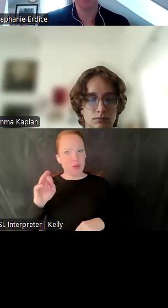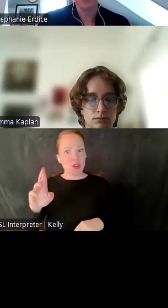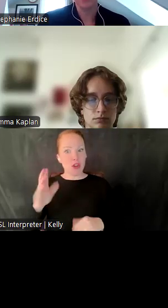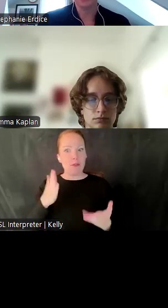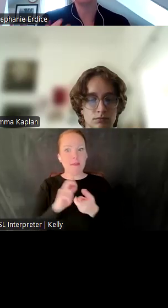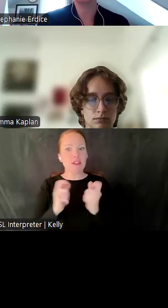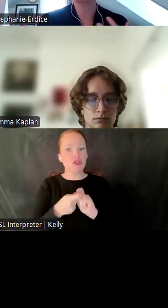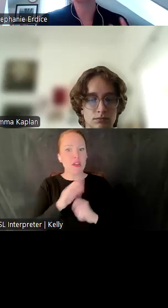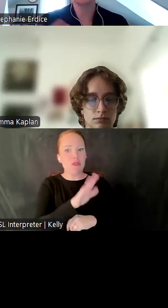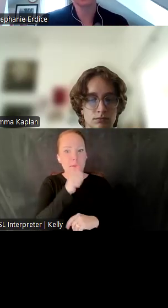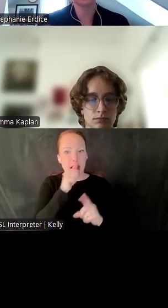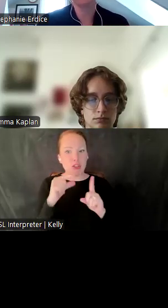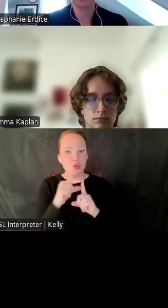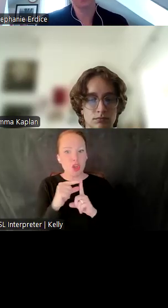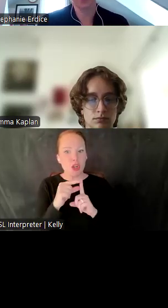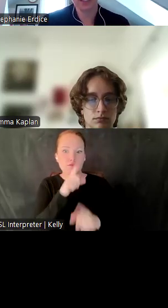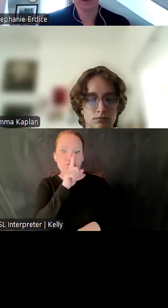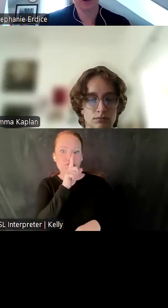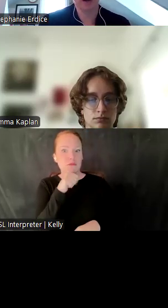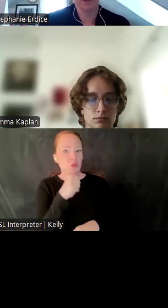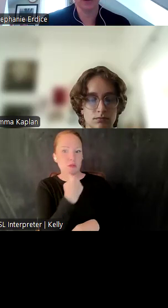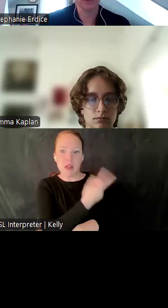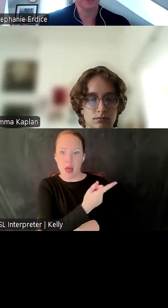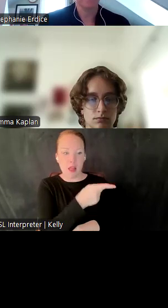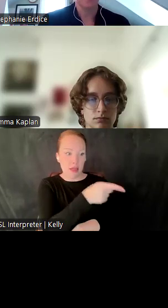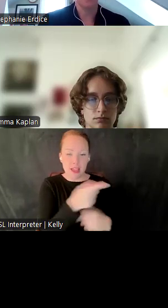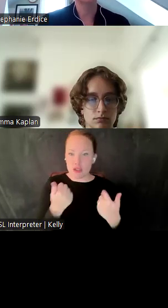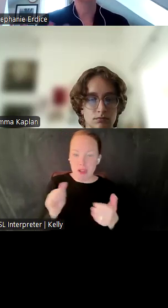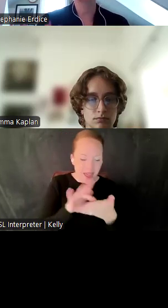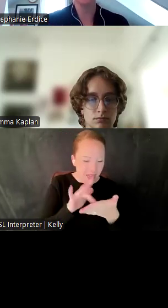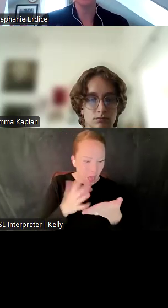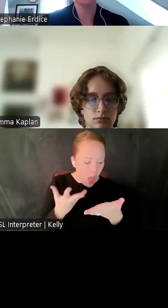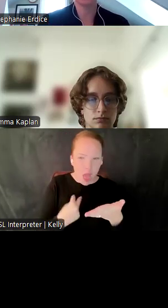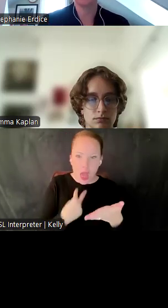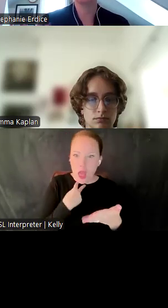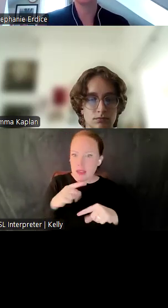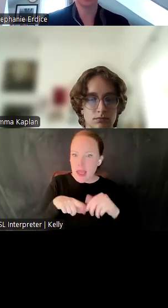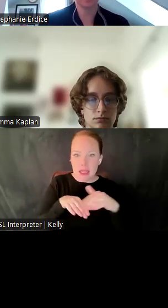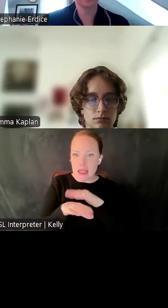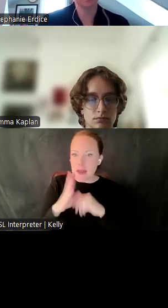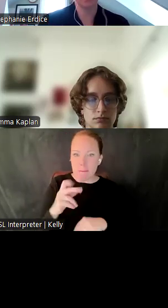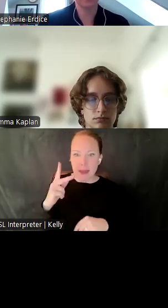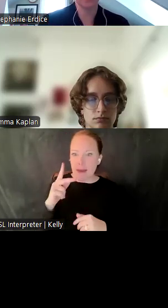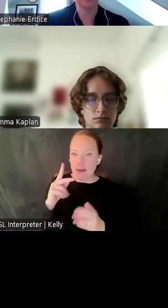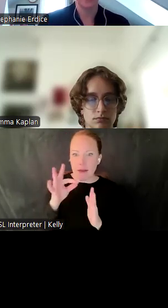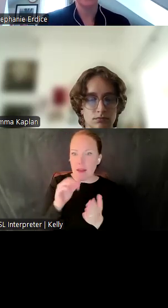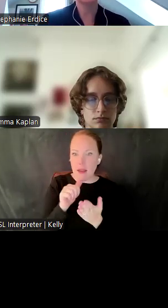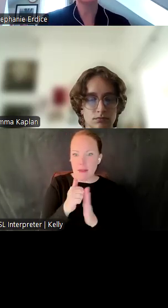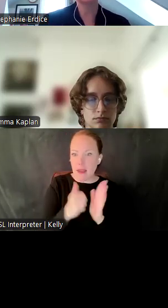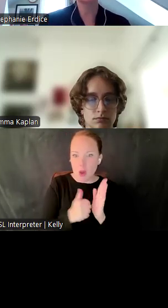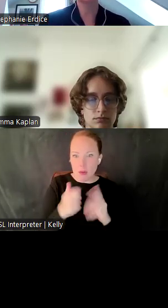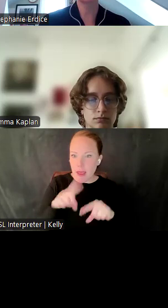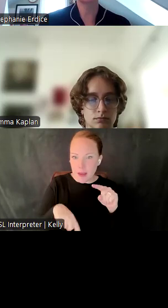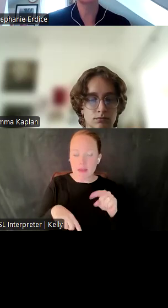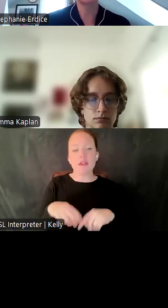person know, and then causing some further financial abuse. So when you're talking to survivors, we'll talk about this a little bit later,